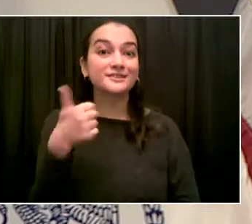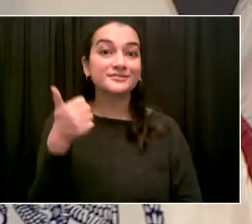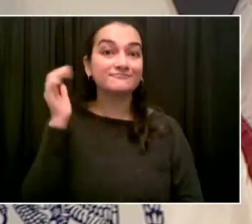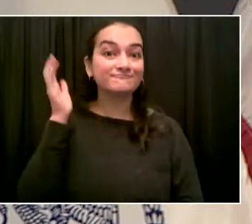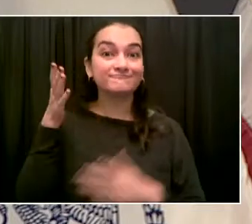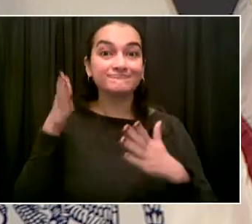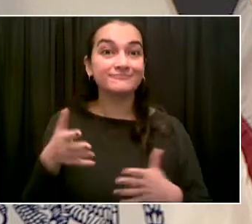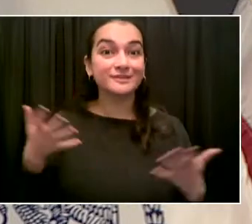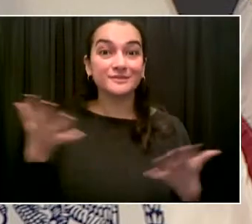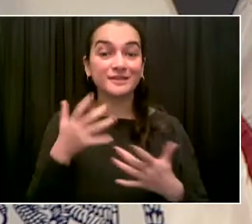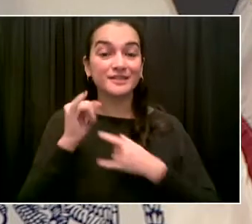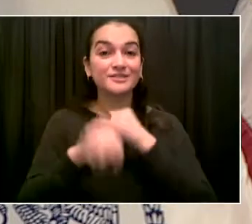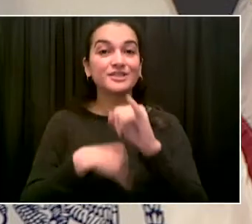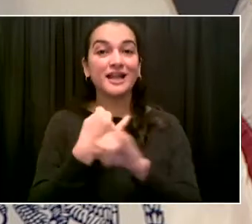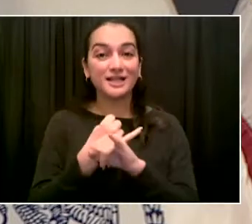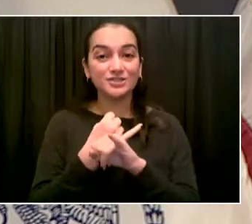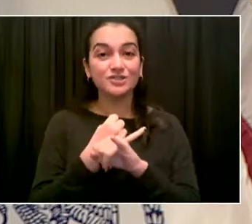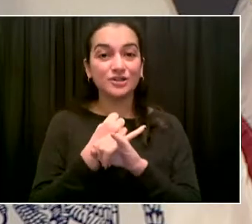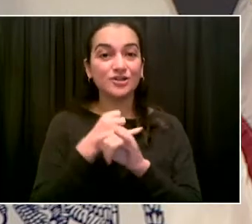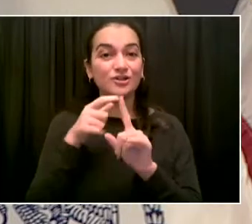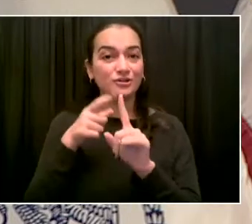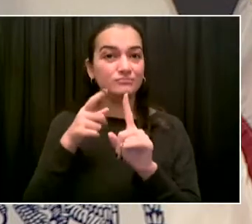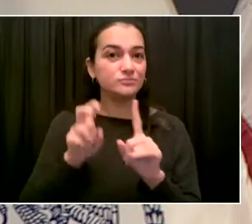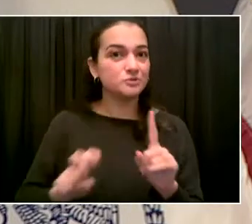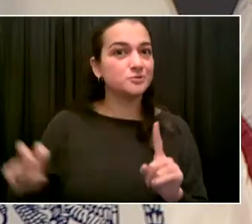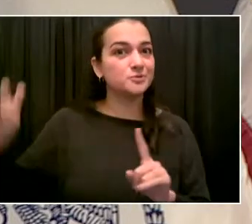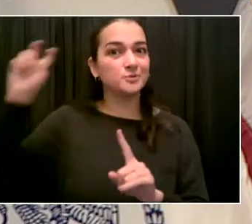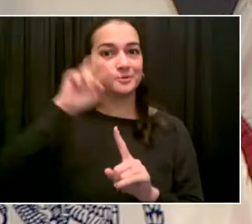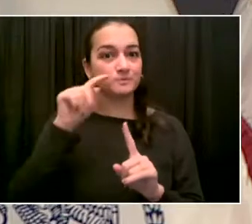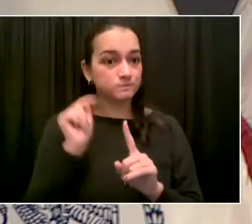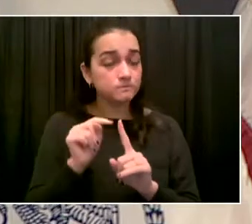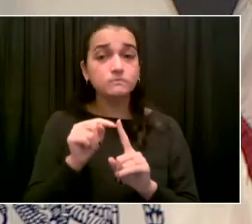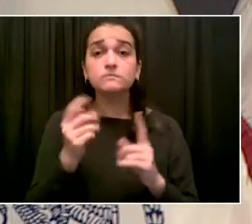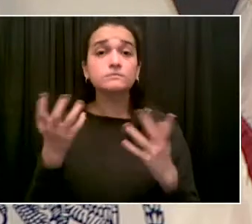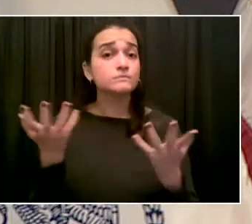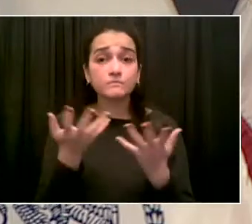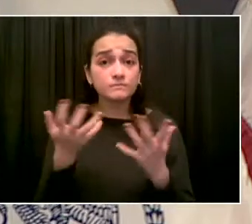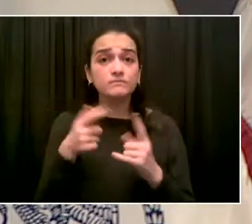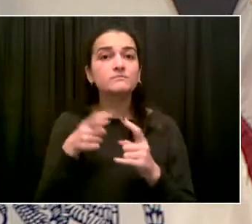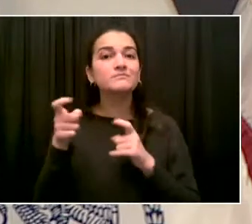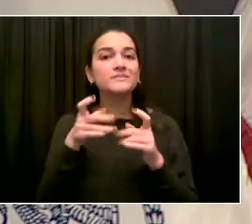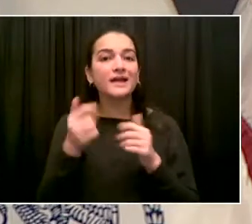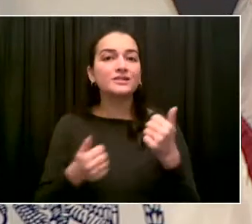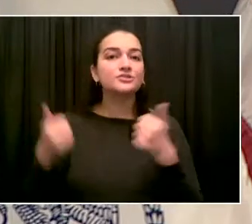introduce the Managing Director of British Airways Holidays, Claire Bentley.